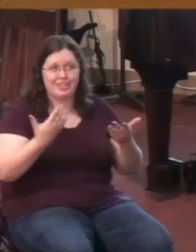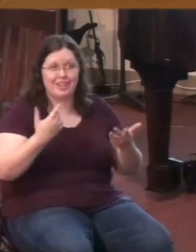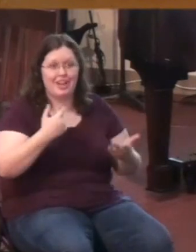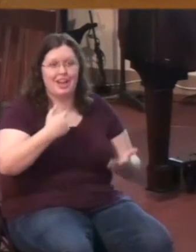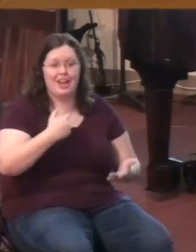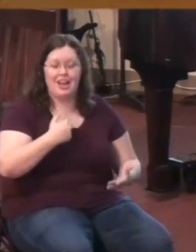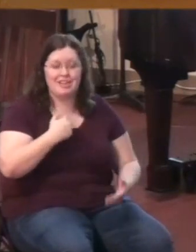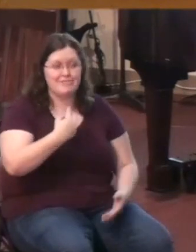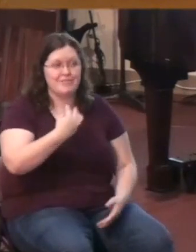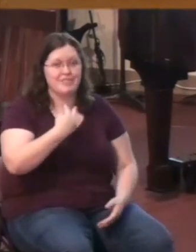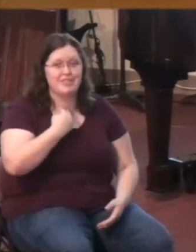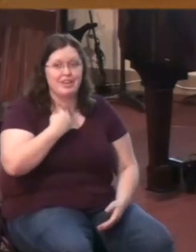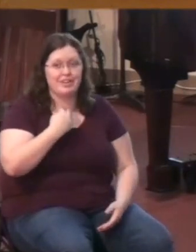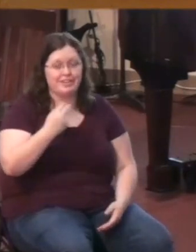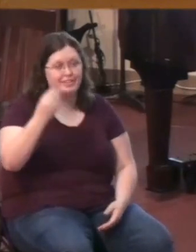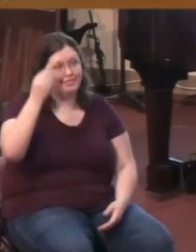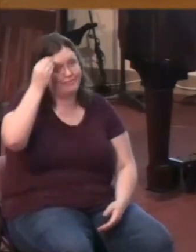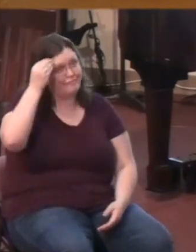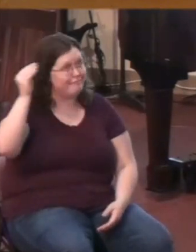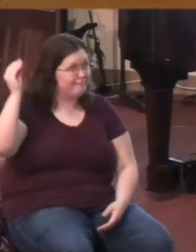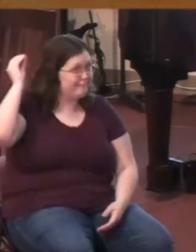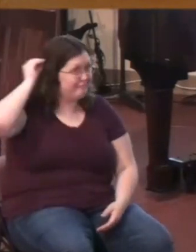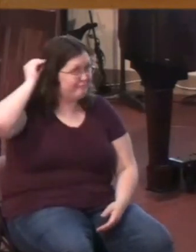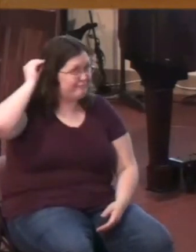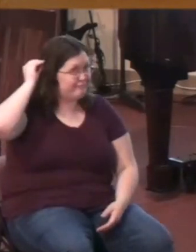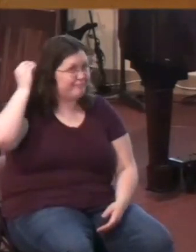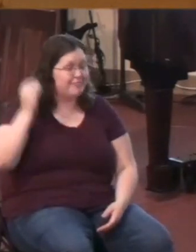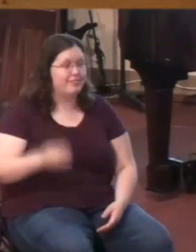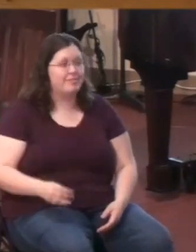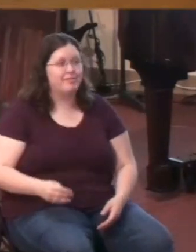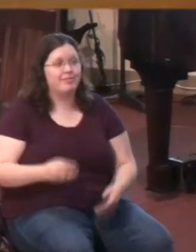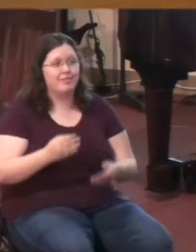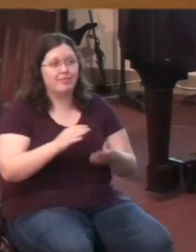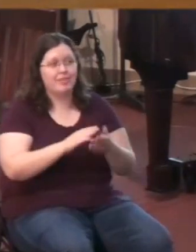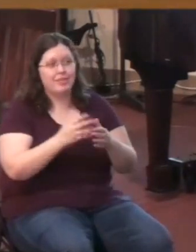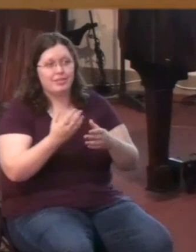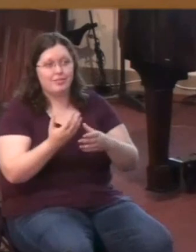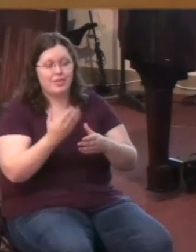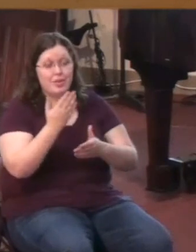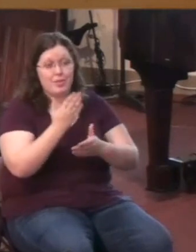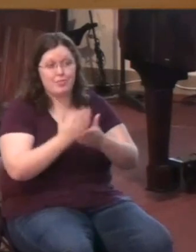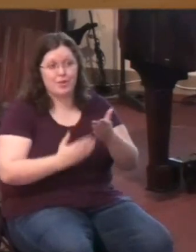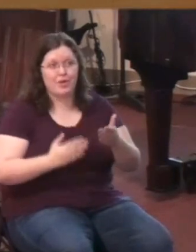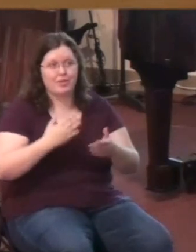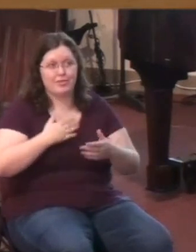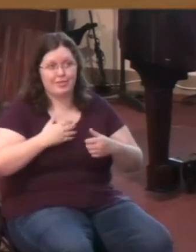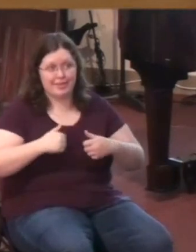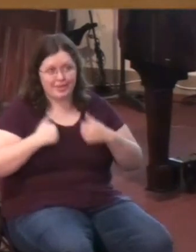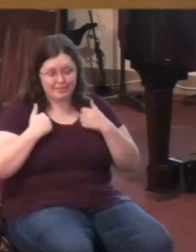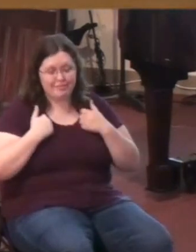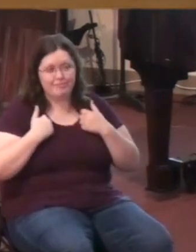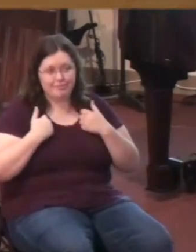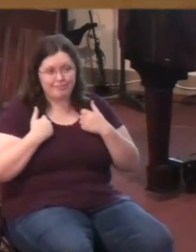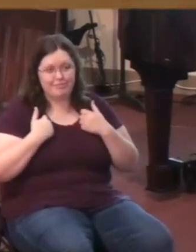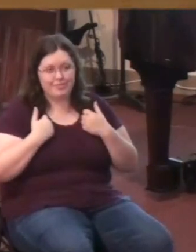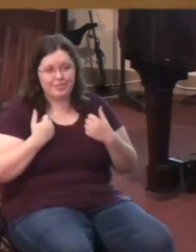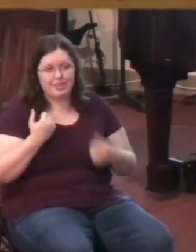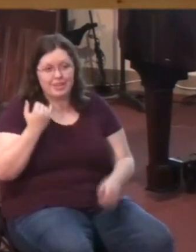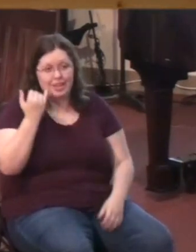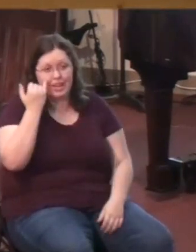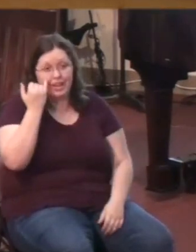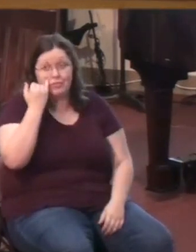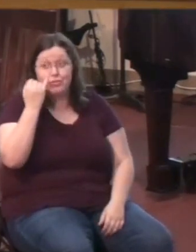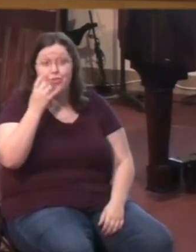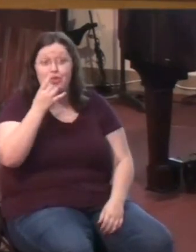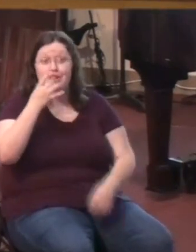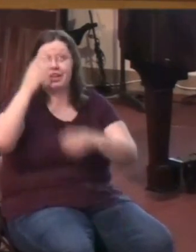lodged within this subconscious mind becomes part of the projector of my life. As if there were a light of